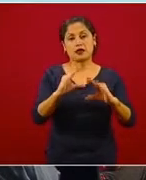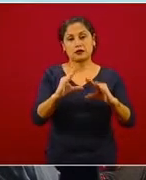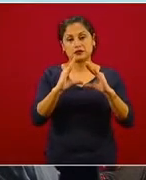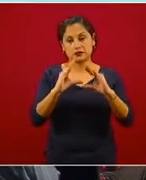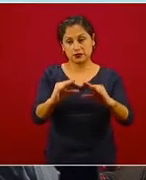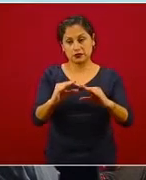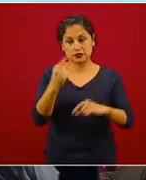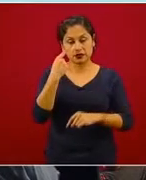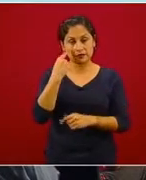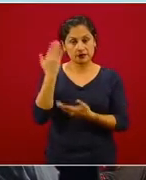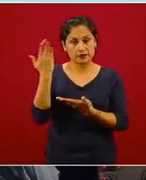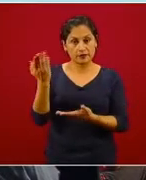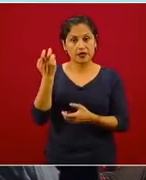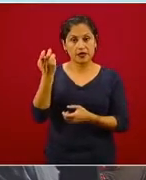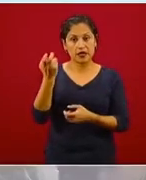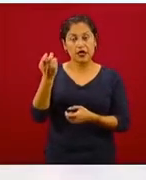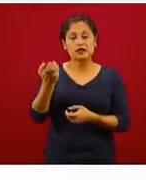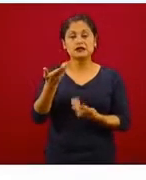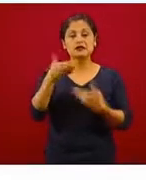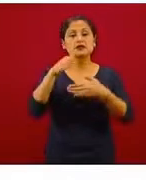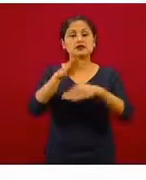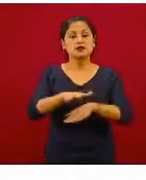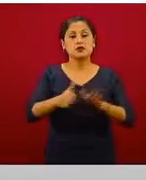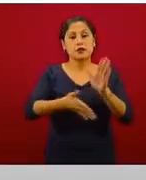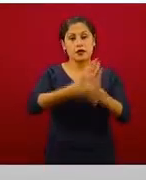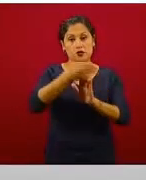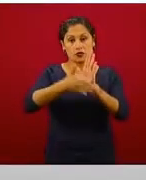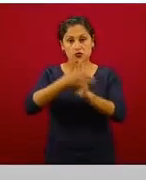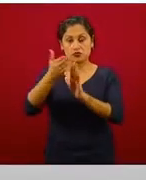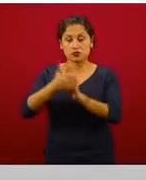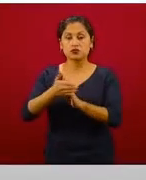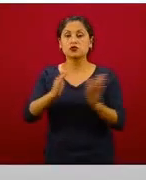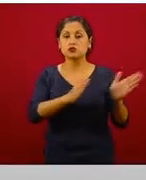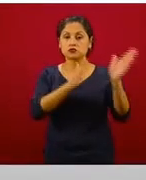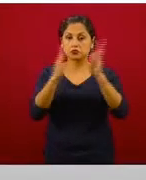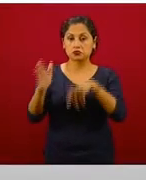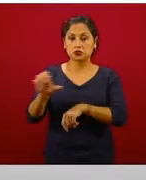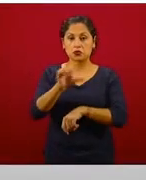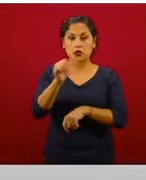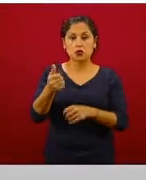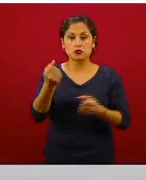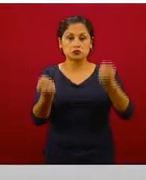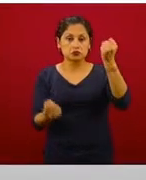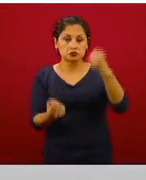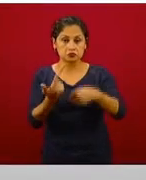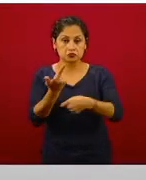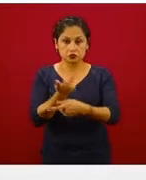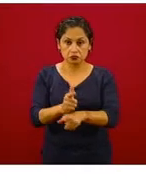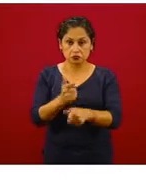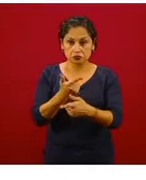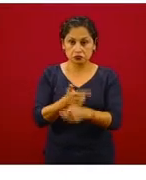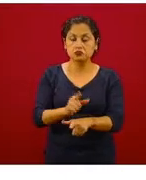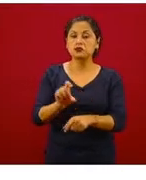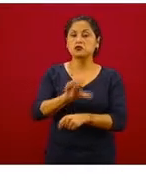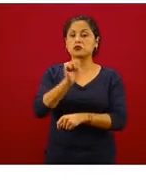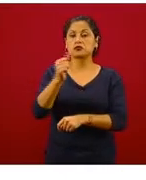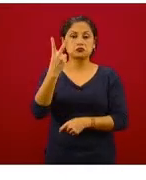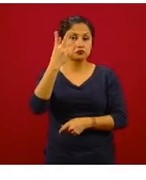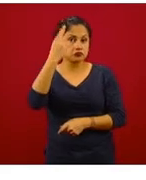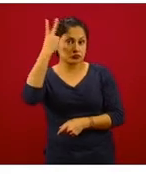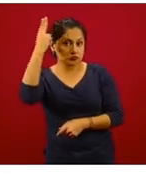these guidelines, or we are making out these guidelines some educational